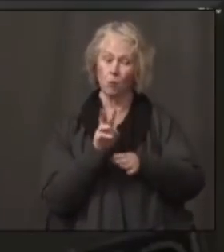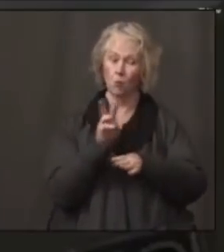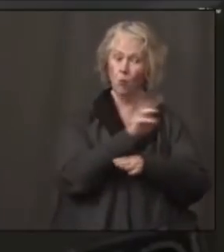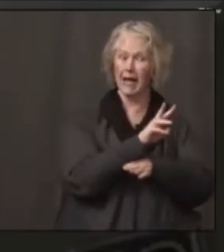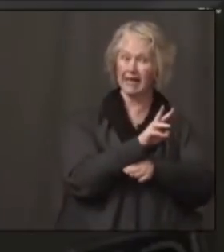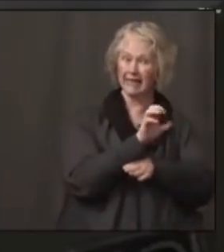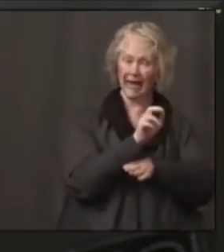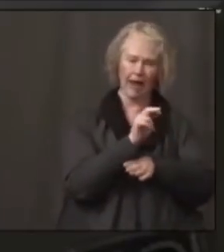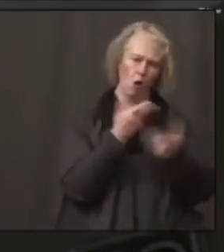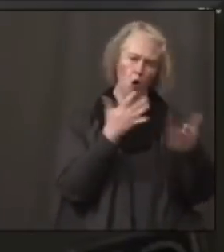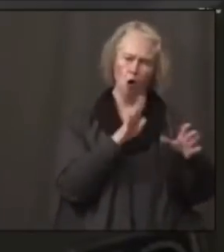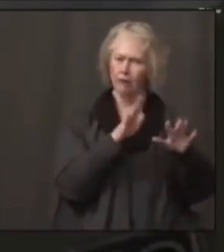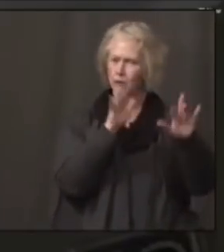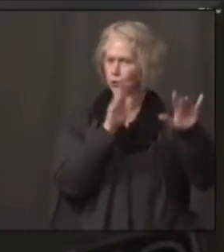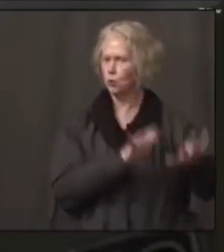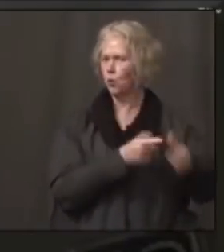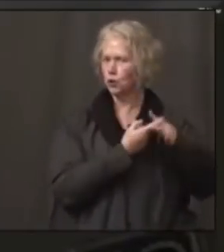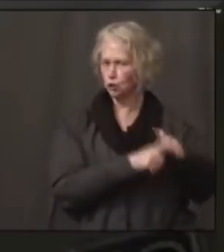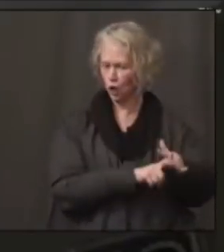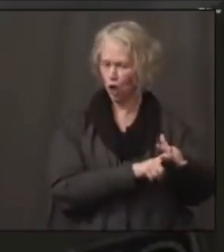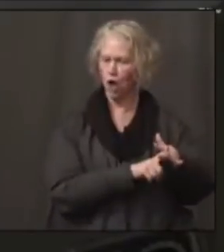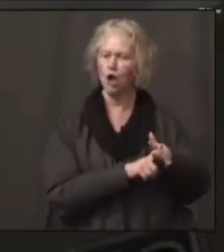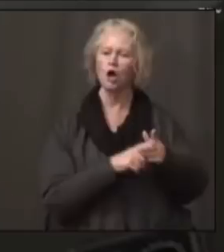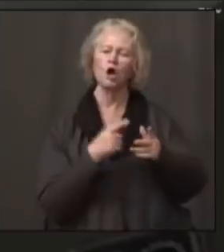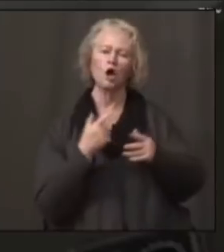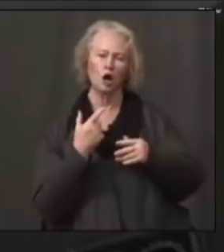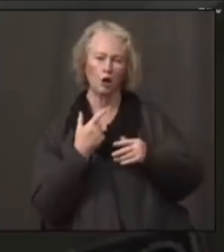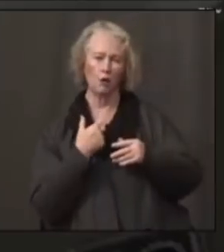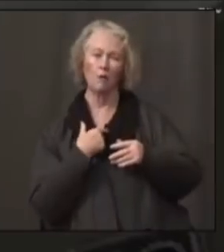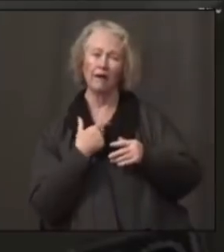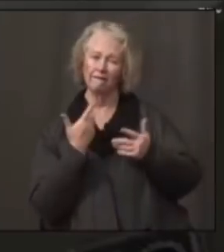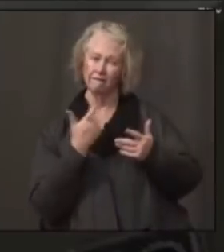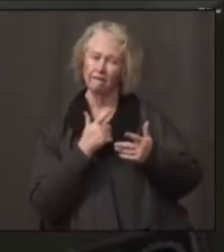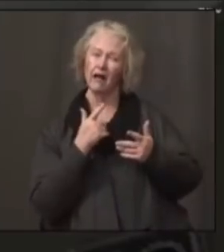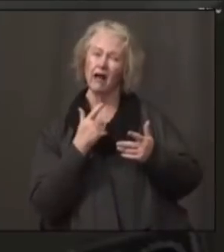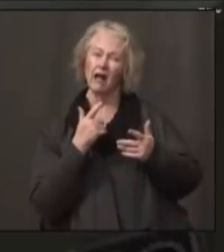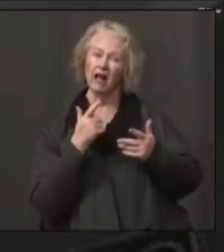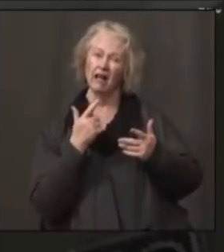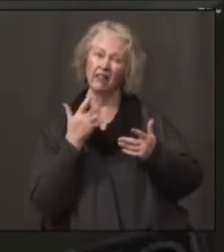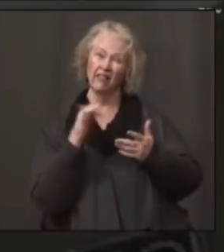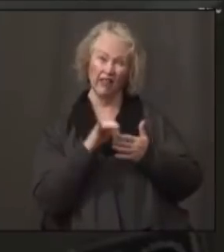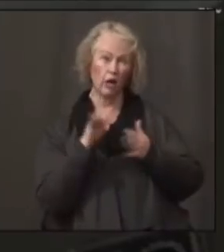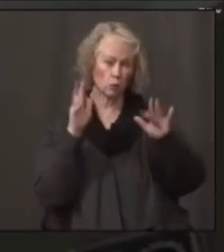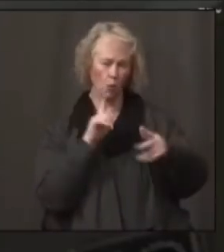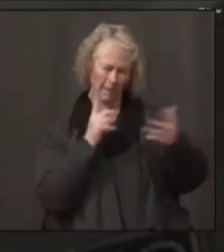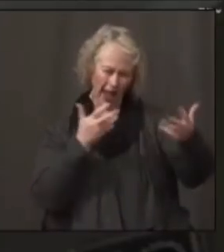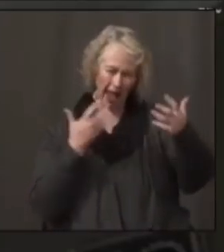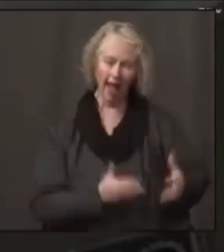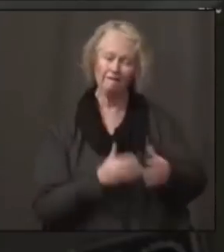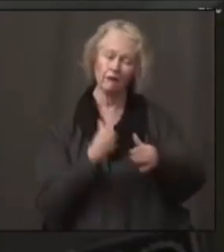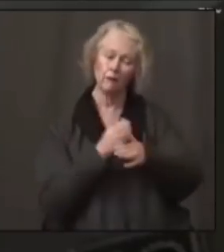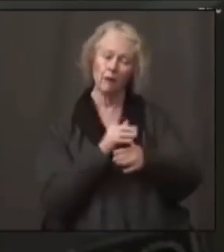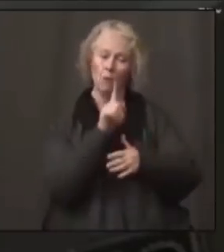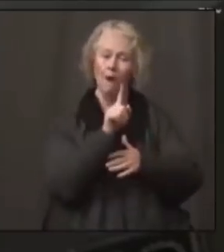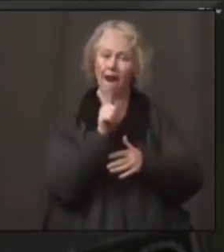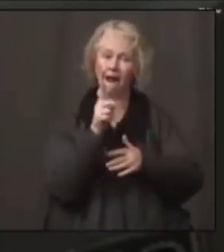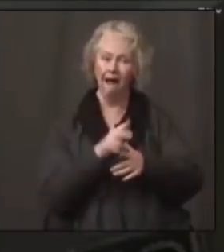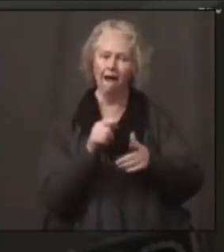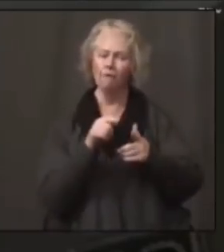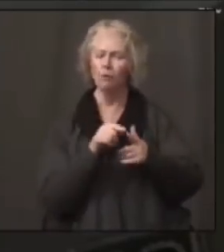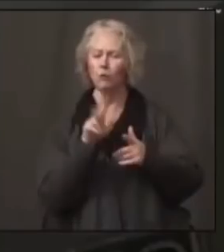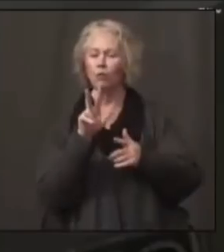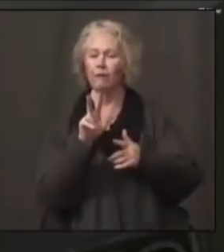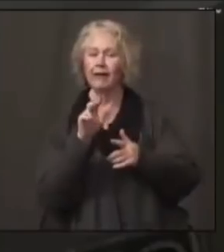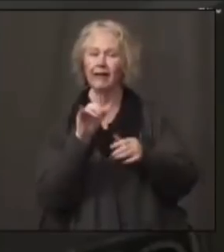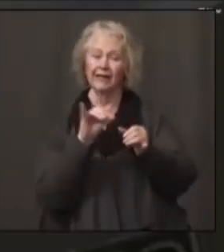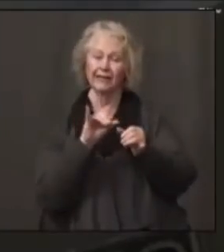state. We are anticipating a tremendous heavily drops of snow between 1.5 inches and 3 inches an hour beginning after 8